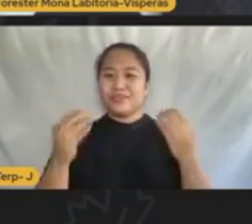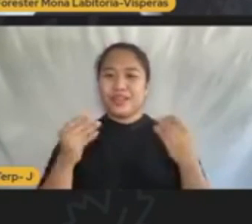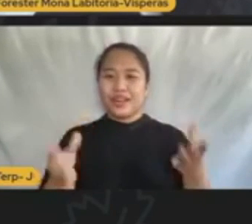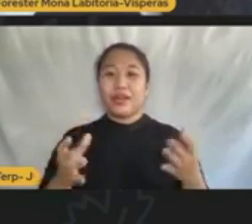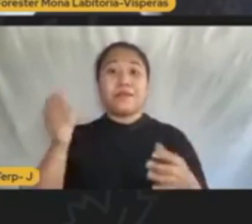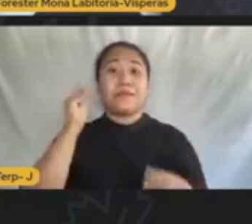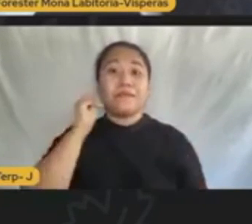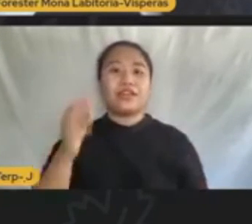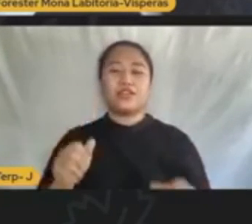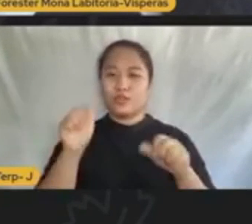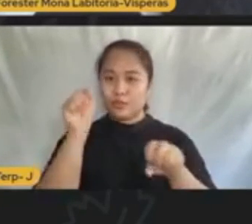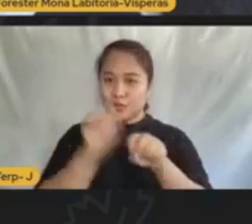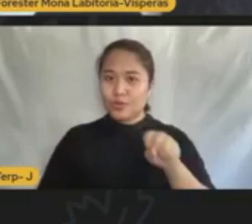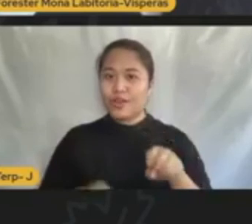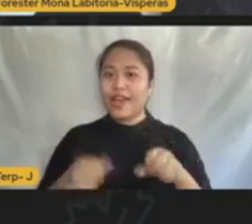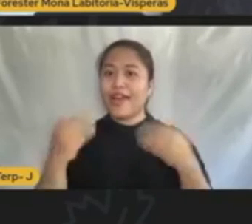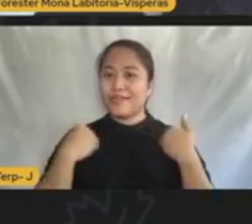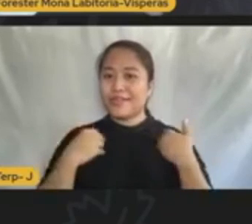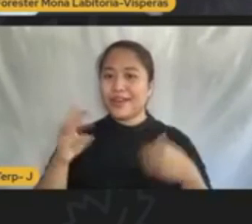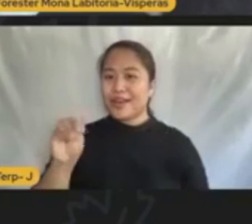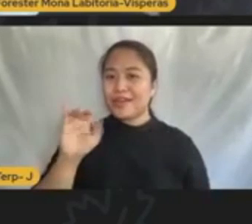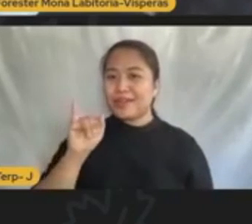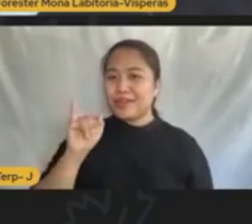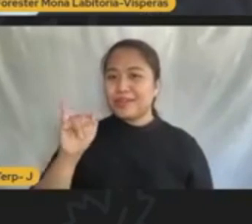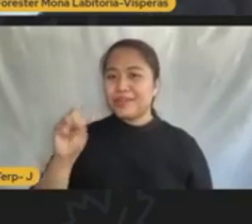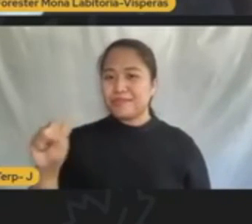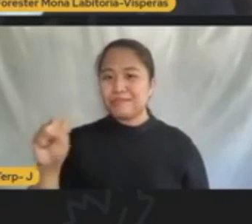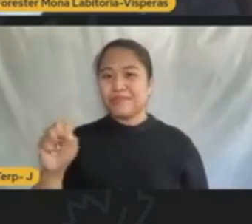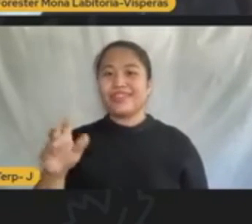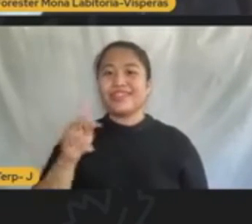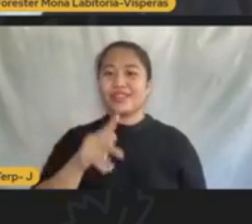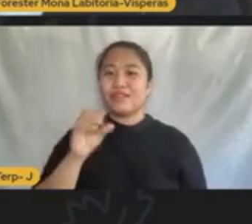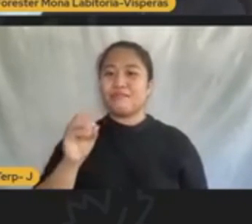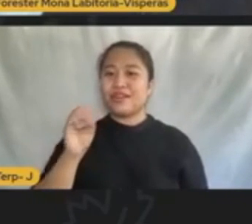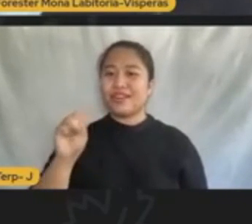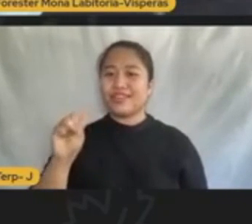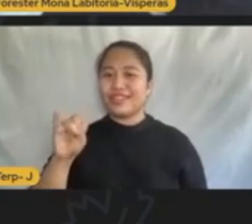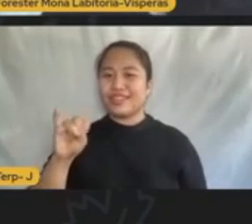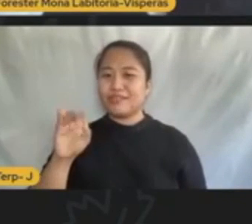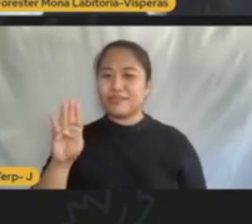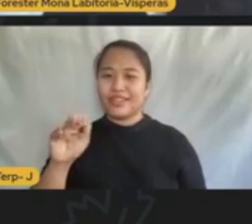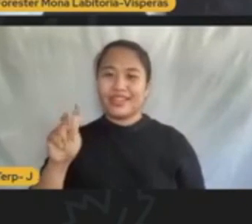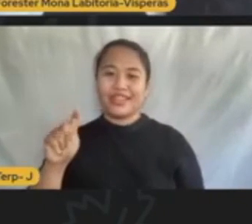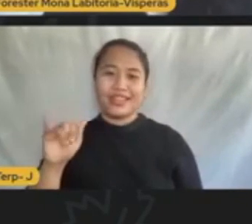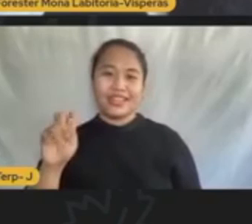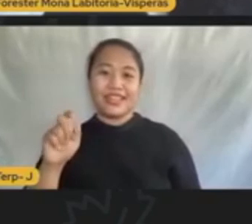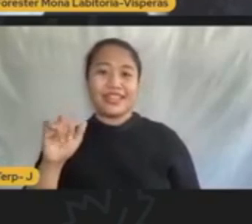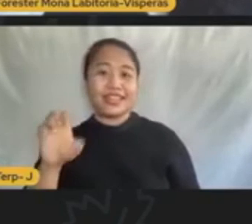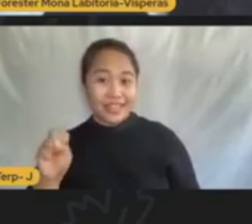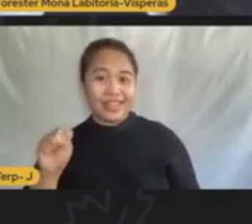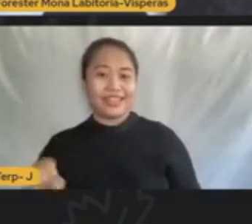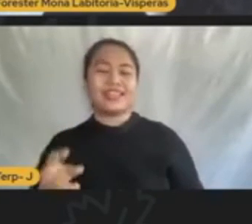Right, Susana? That's why you put it up because, again, let's see all the different abilities and now focus on